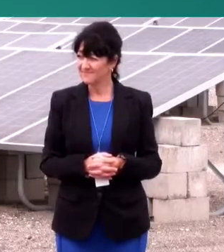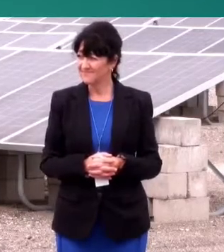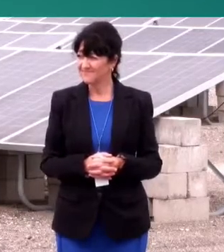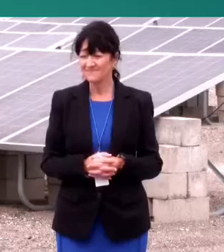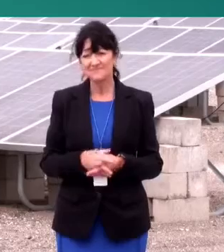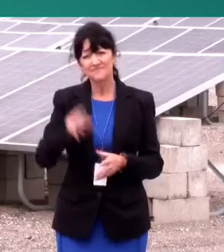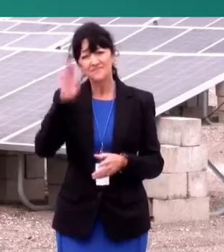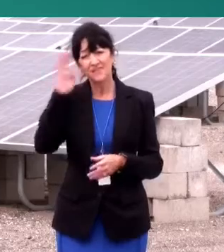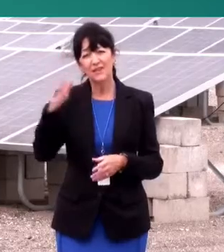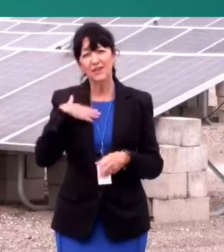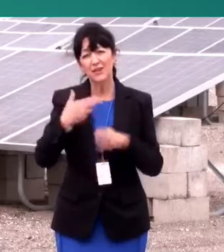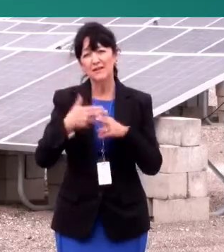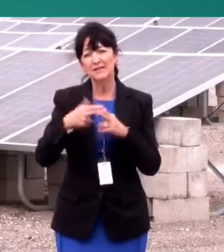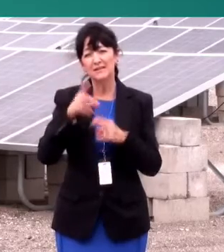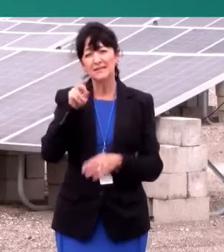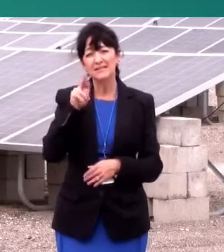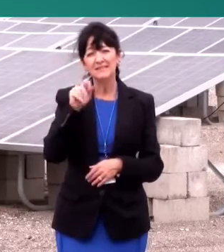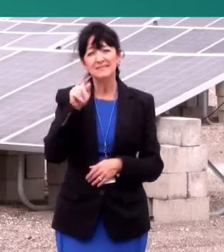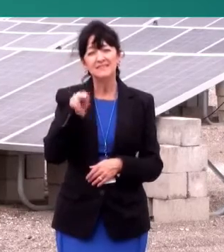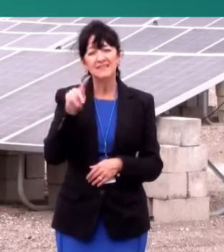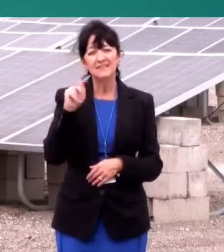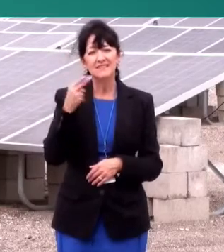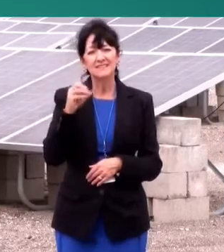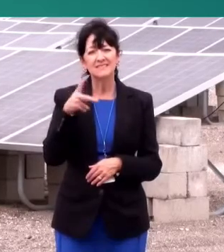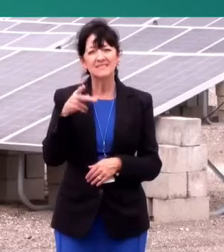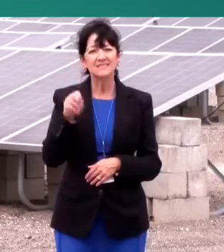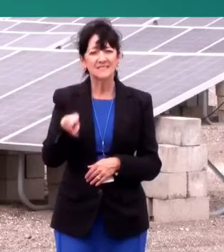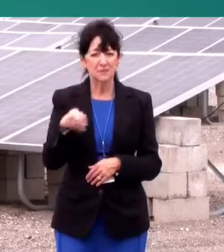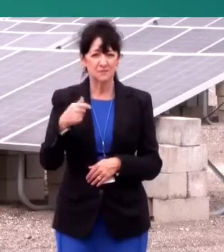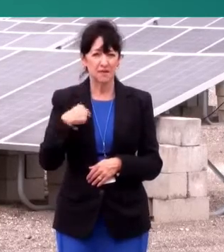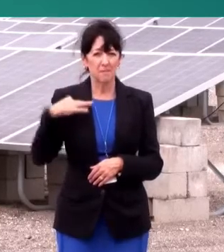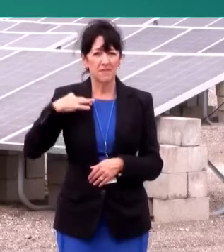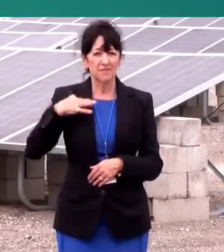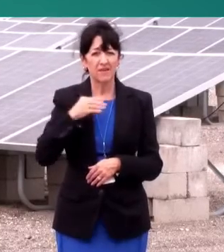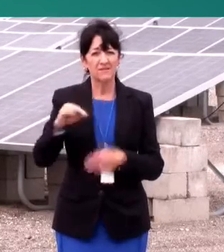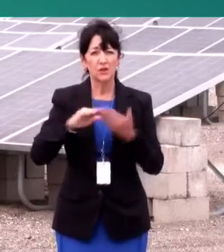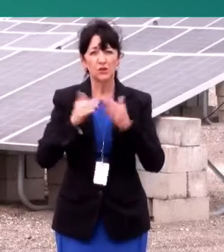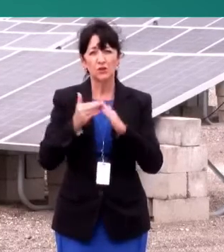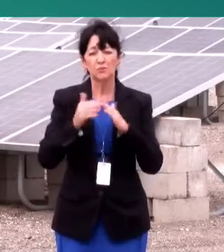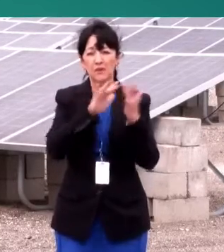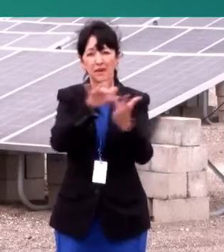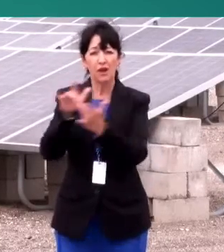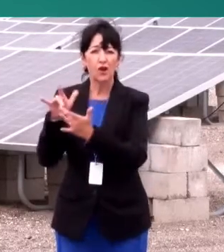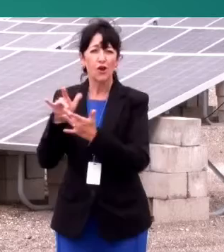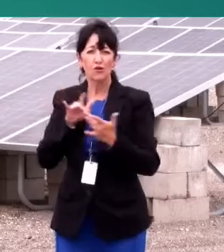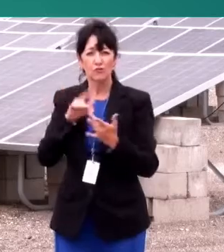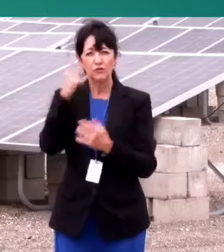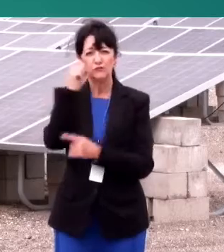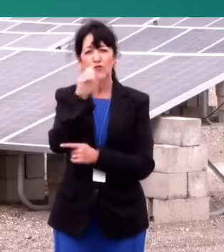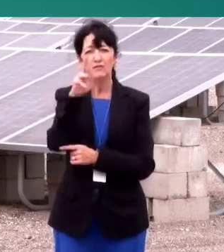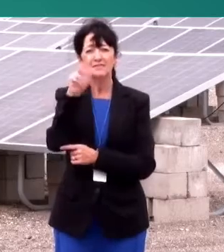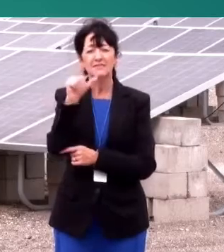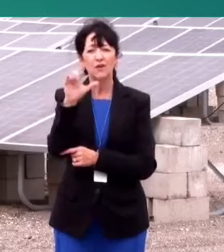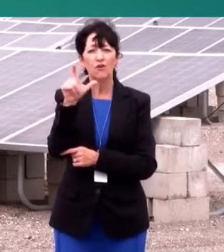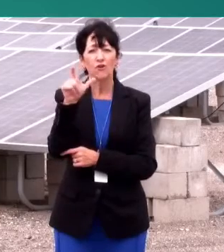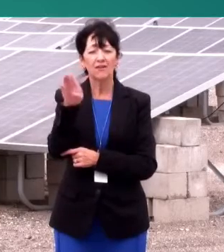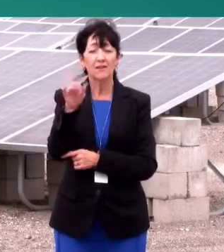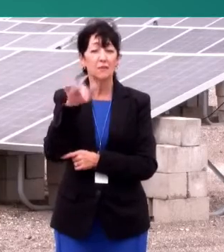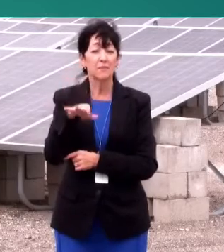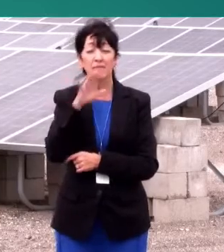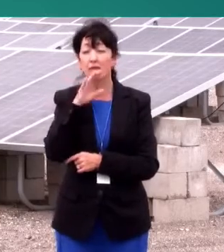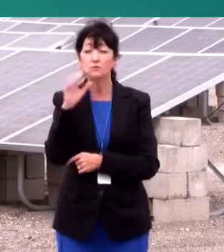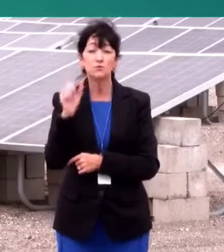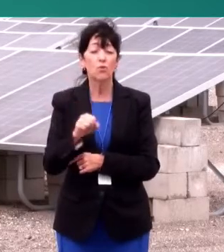Hello, my name is Dustin Thompson. I am the Volunteer and Community Outreach Coordinator for the Delaware Sierra Club, which is the oldest